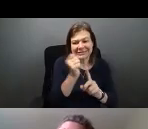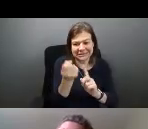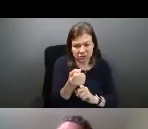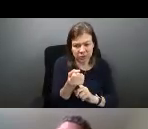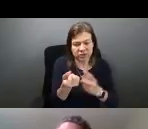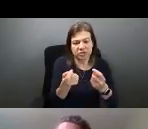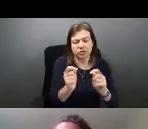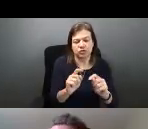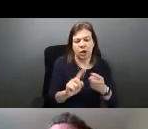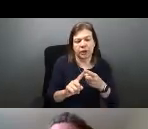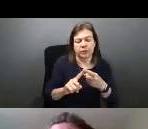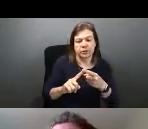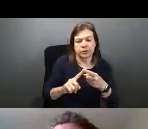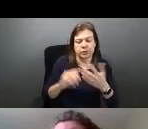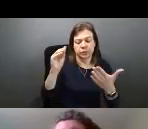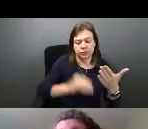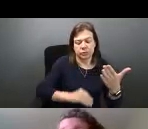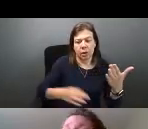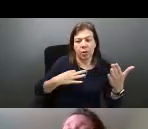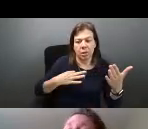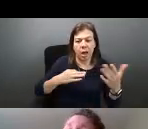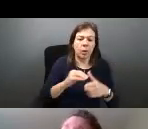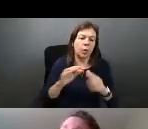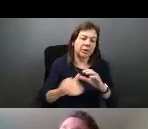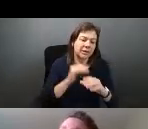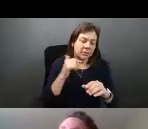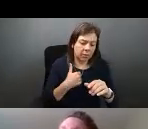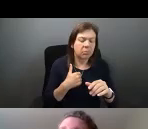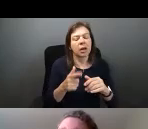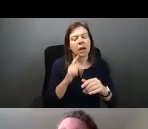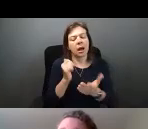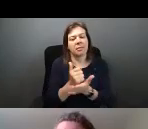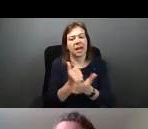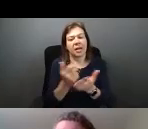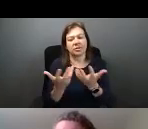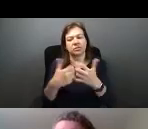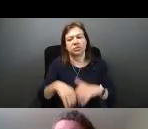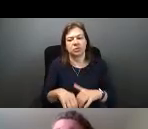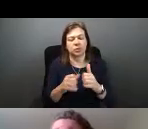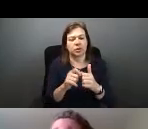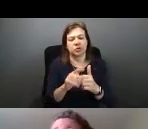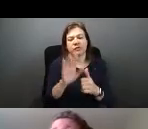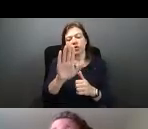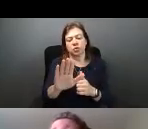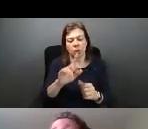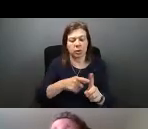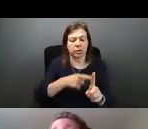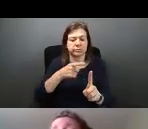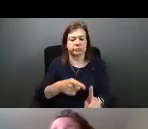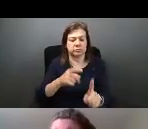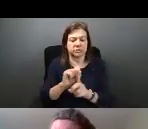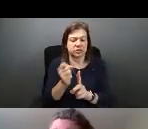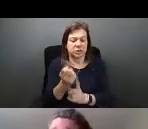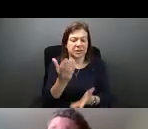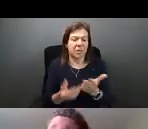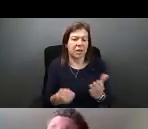trying to work out, or send me an email, and I'm happy to work it out with you for your specific situation that might be